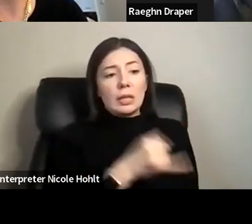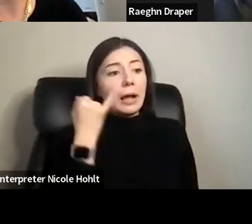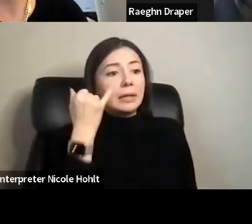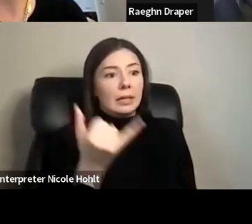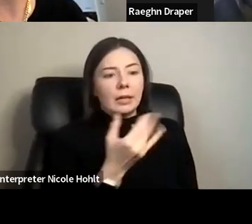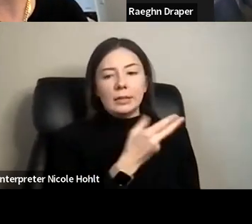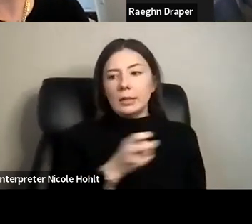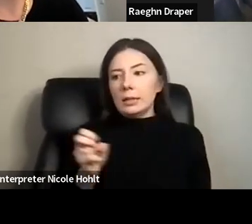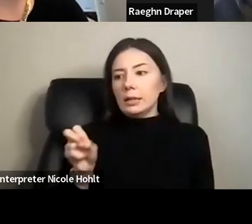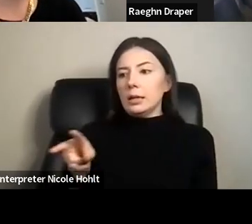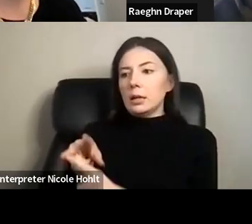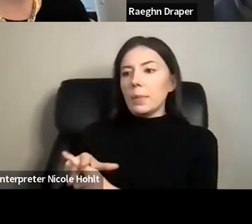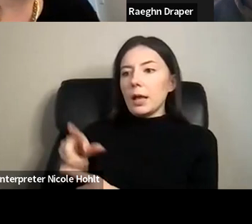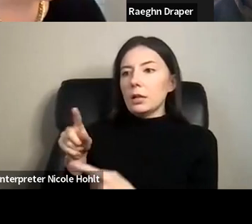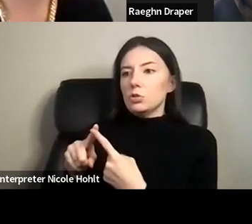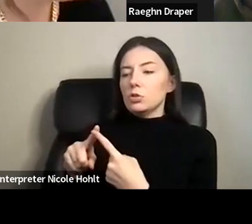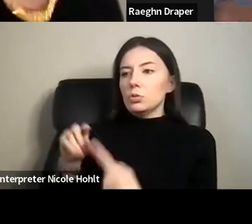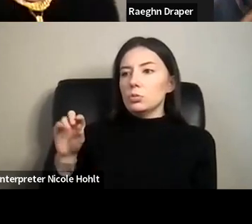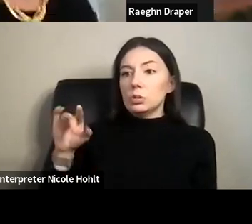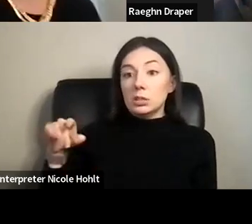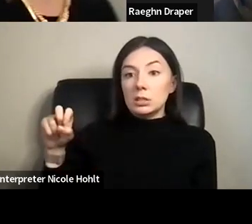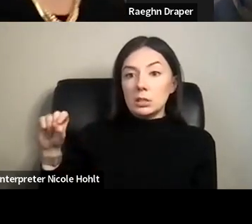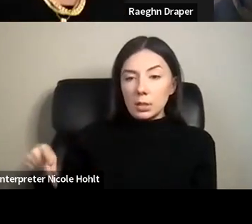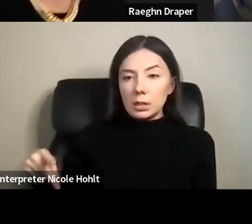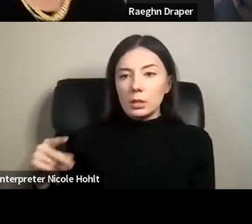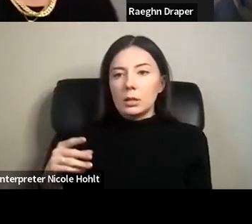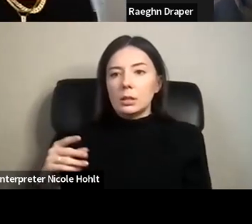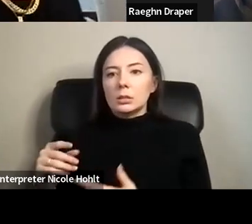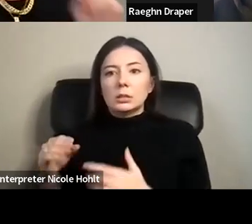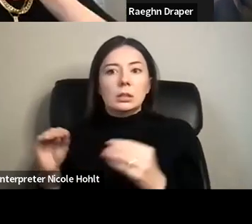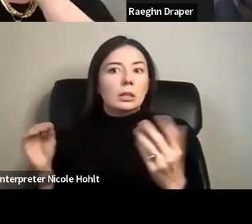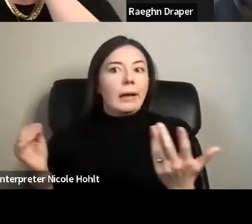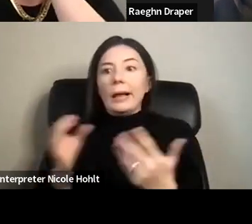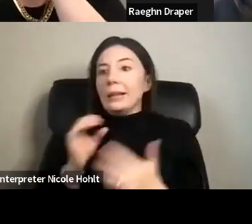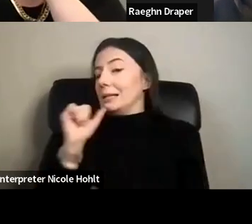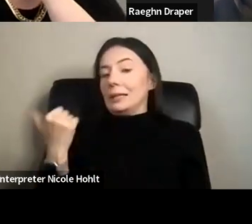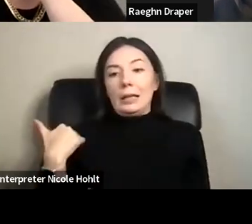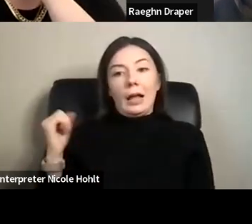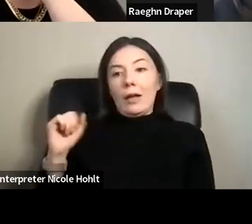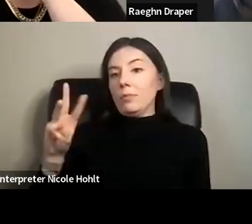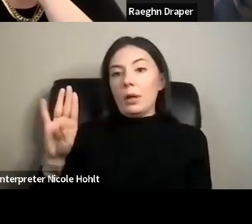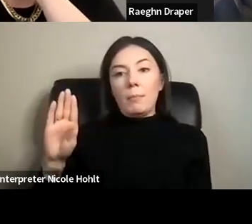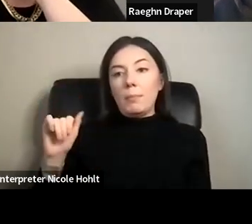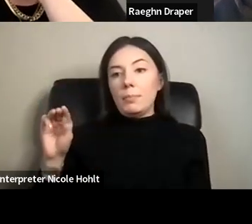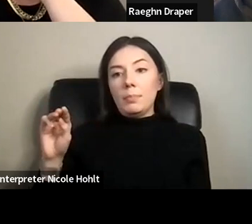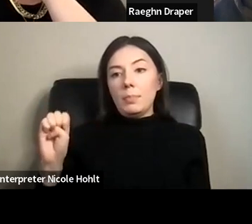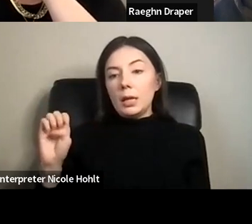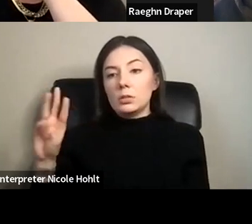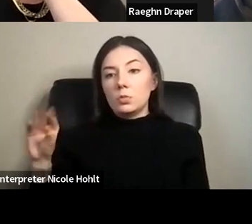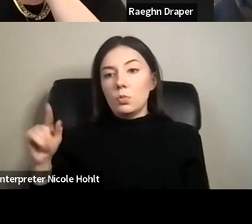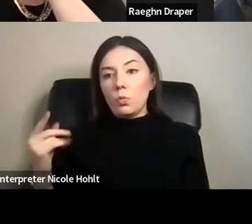far. And when tipping first came about, there was no base wage at all. So